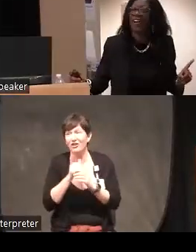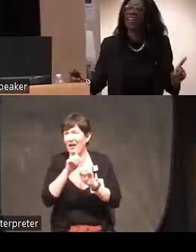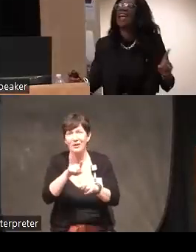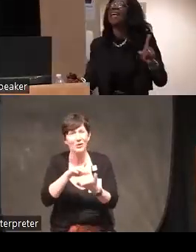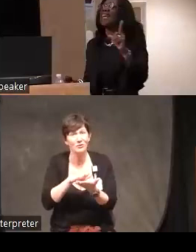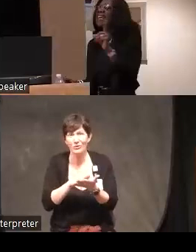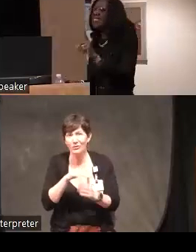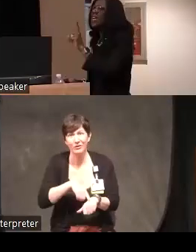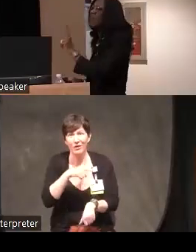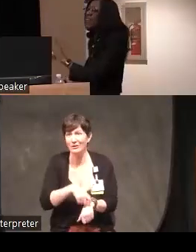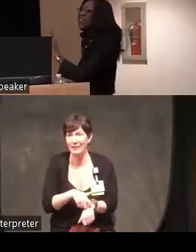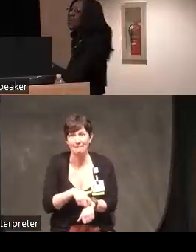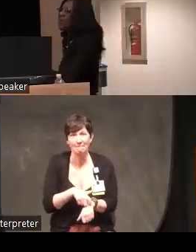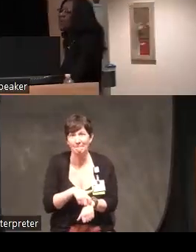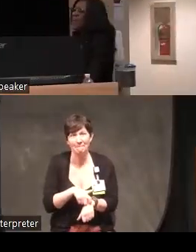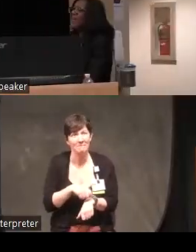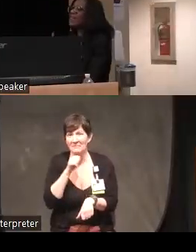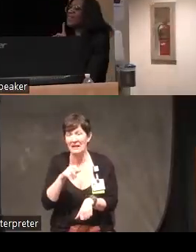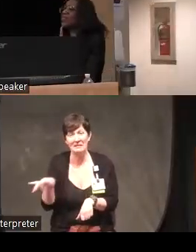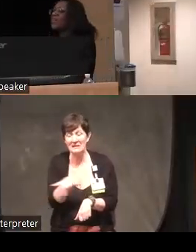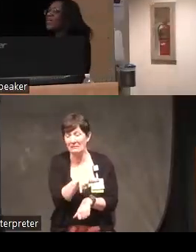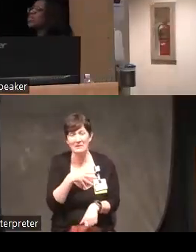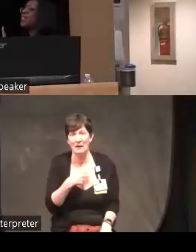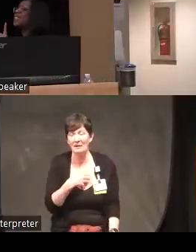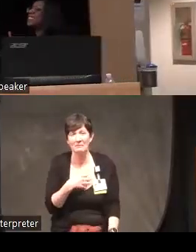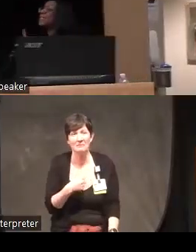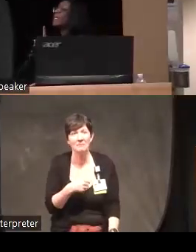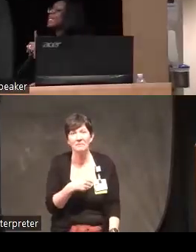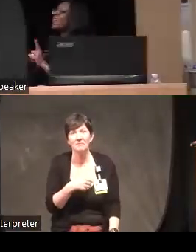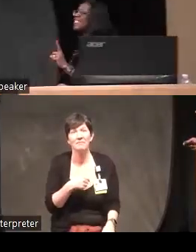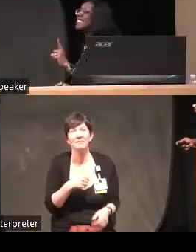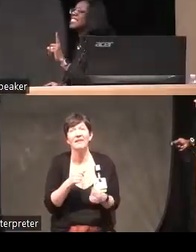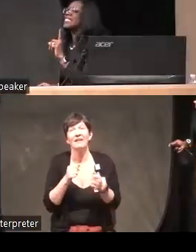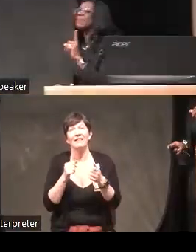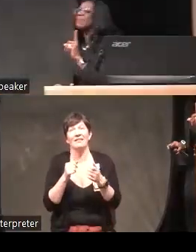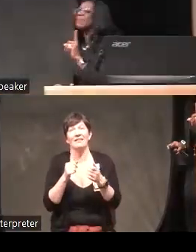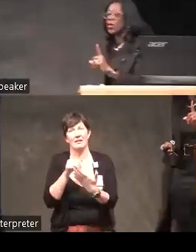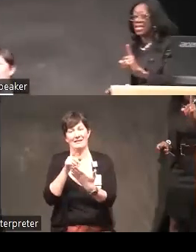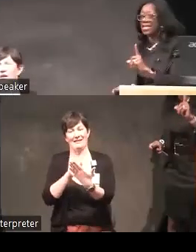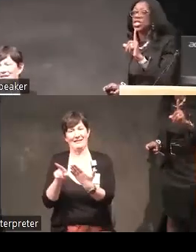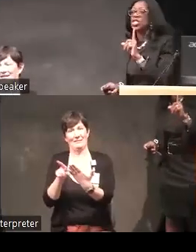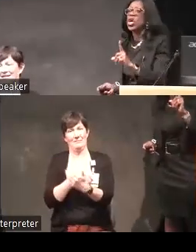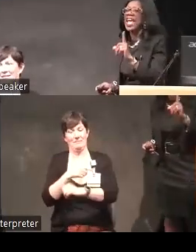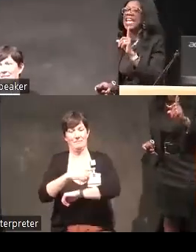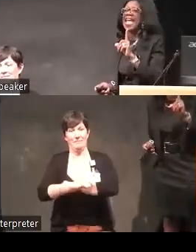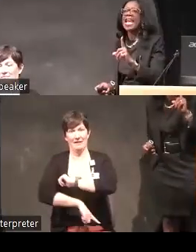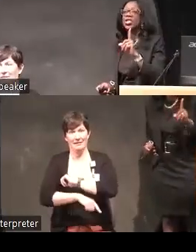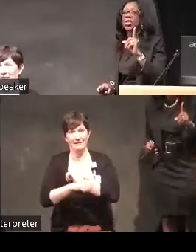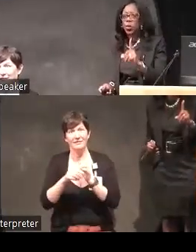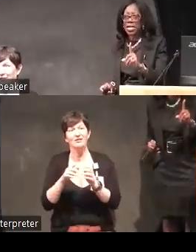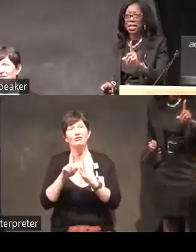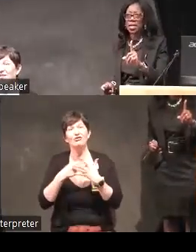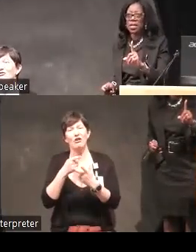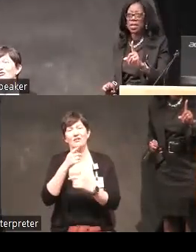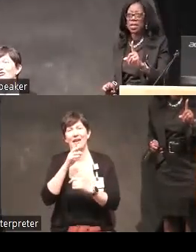very long as they would if they were white, because the discriminatory disciplinarity disparities start at age